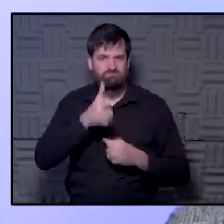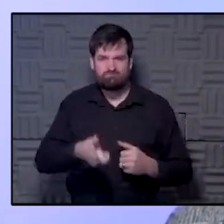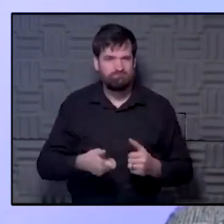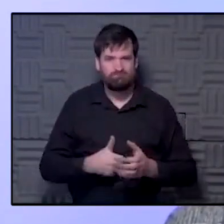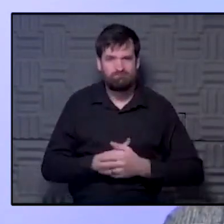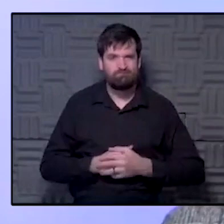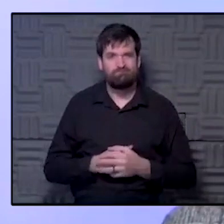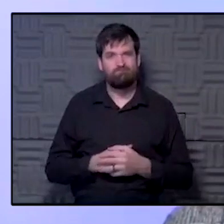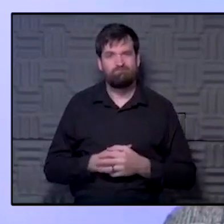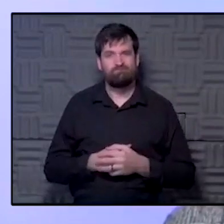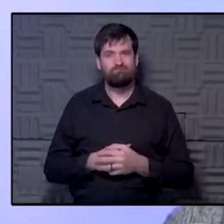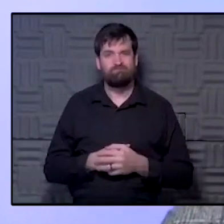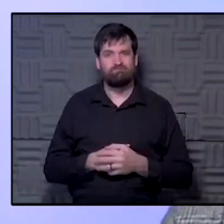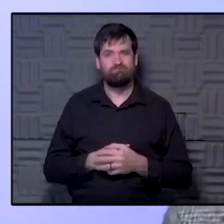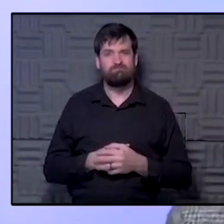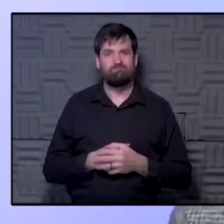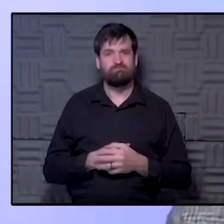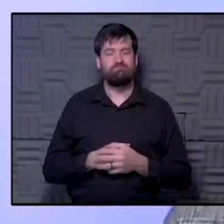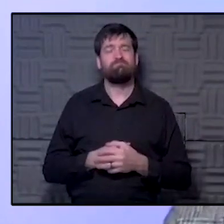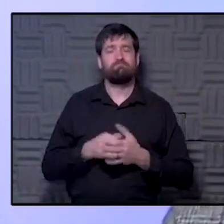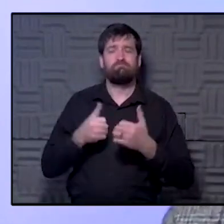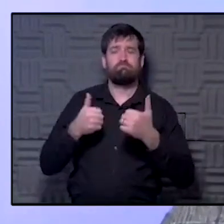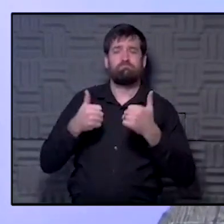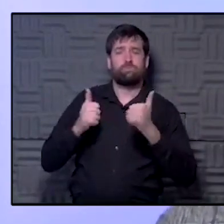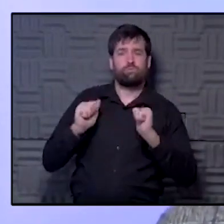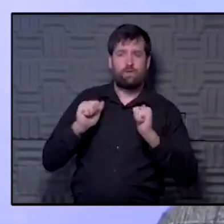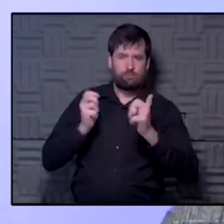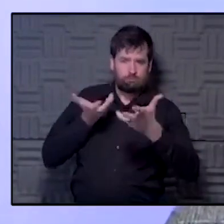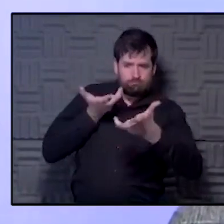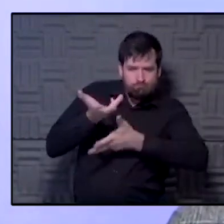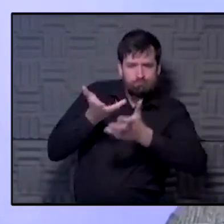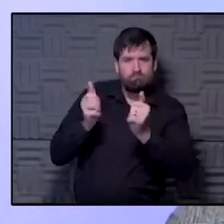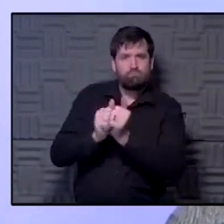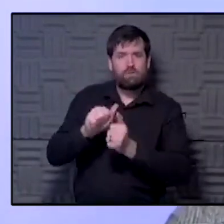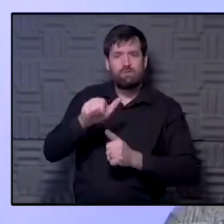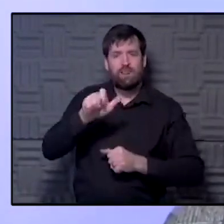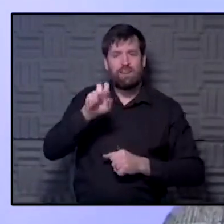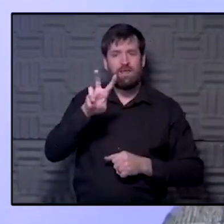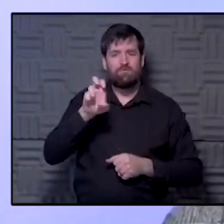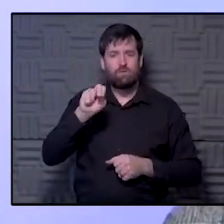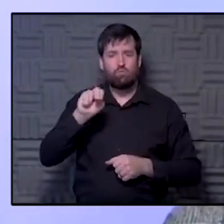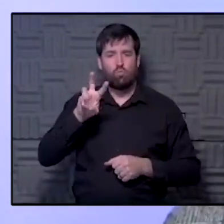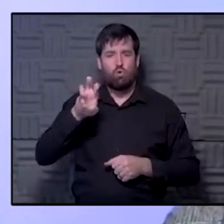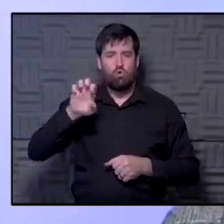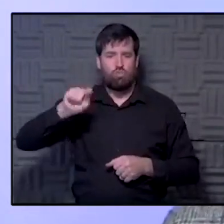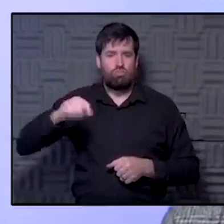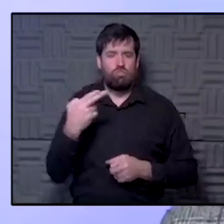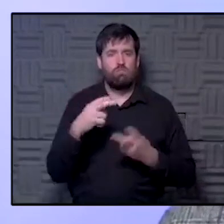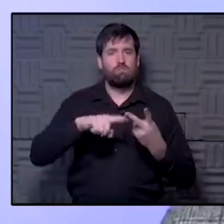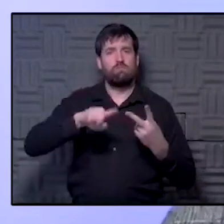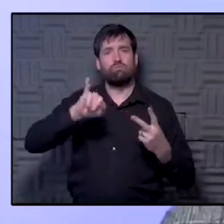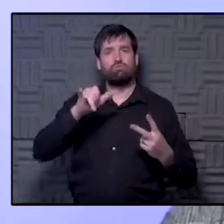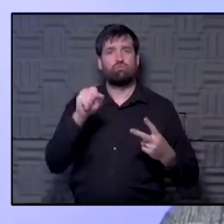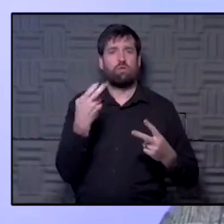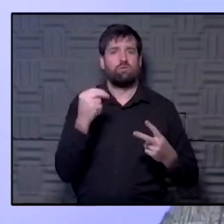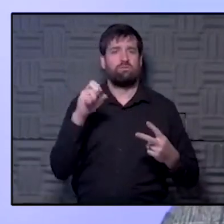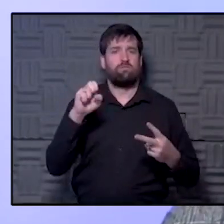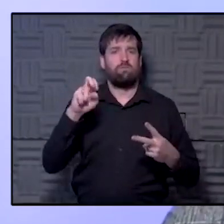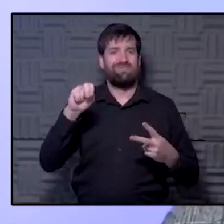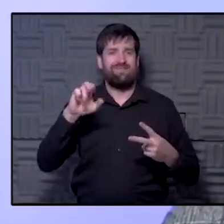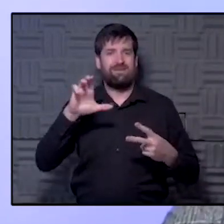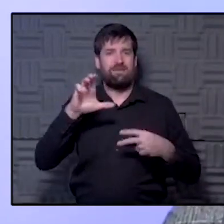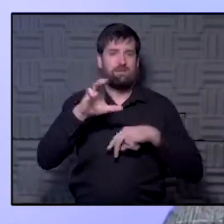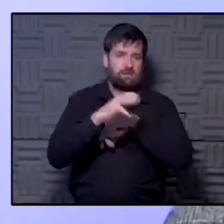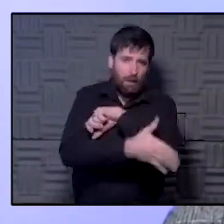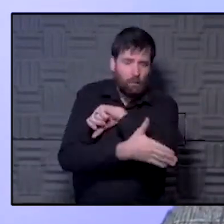us. And we were trying to get alignment with Leavenworth, with Johnson County, and just make it fair. So it's that balance with